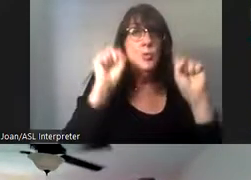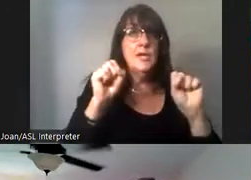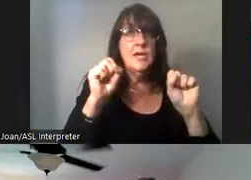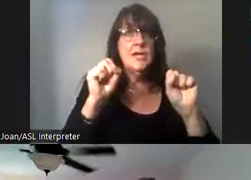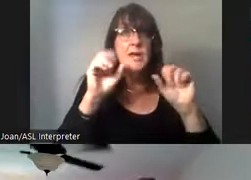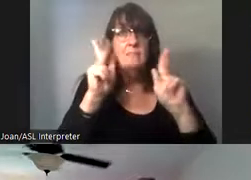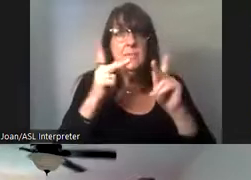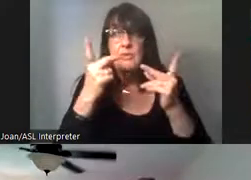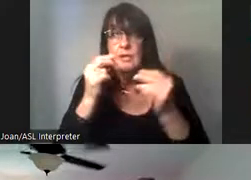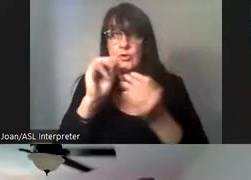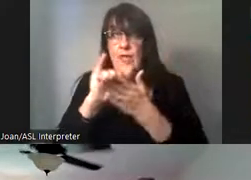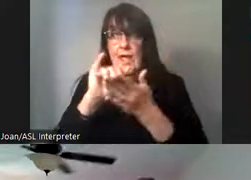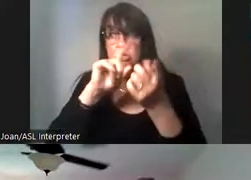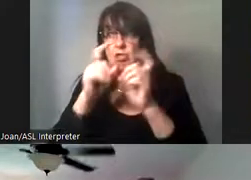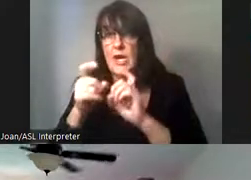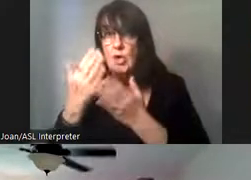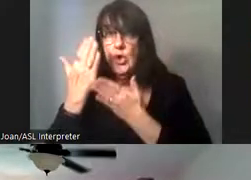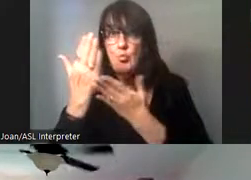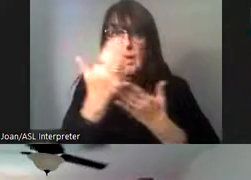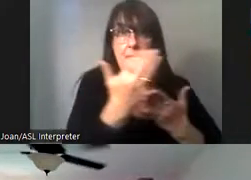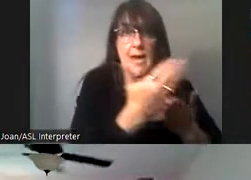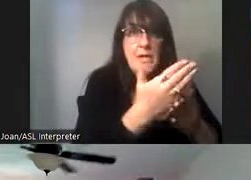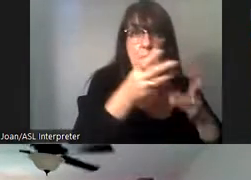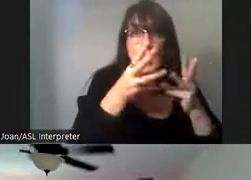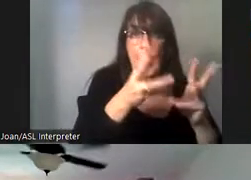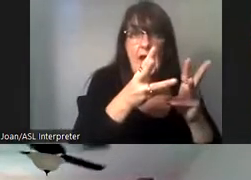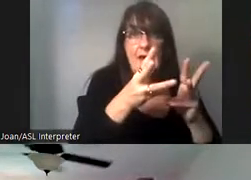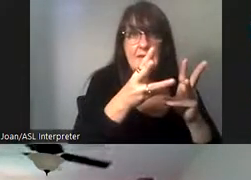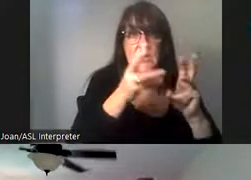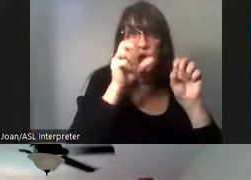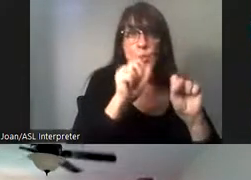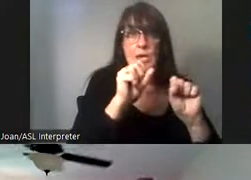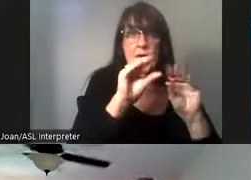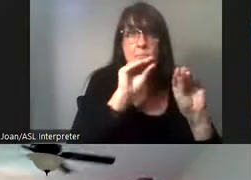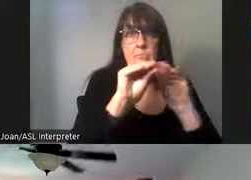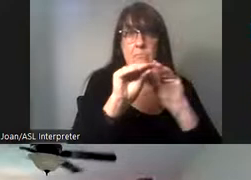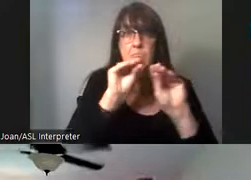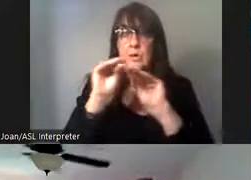kind of change and recommending ways in which we can put